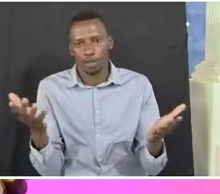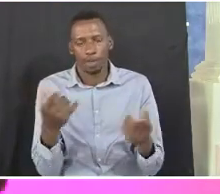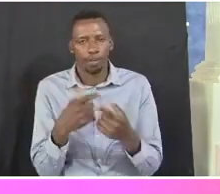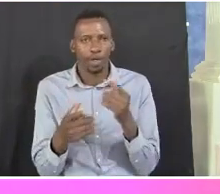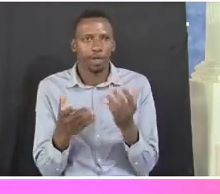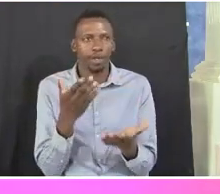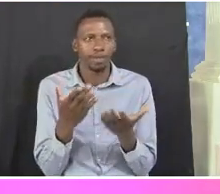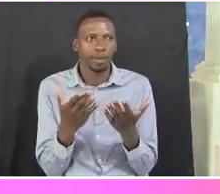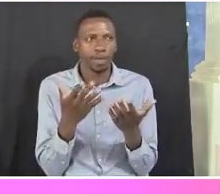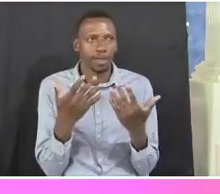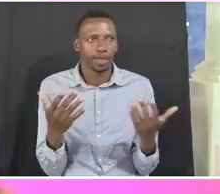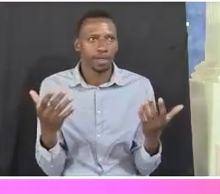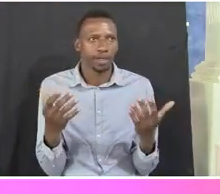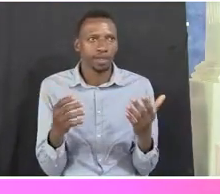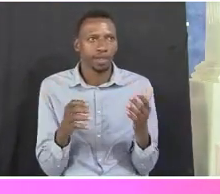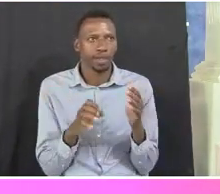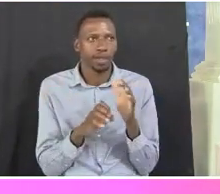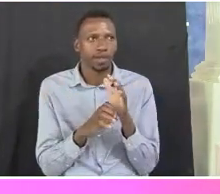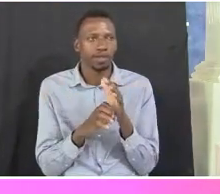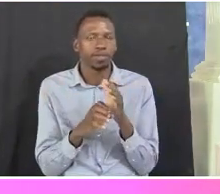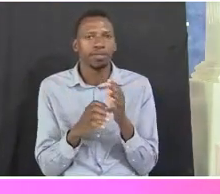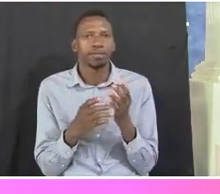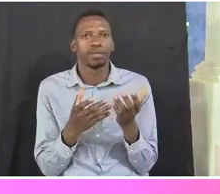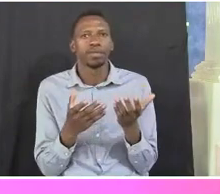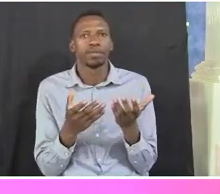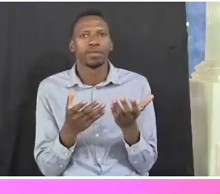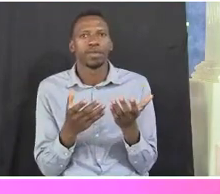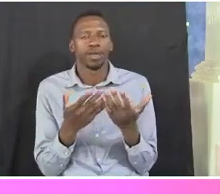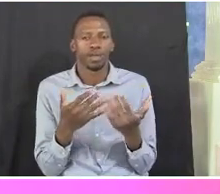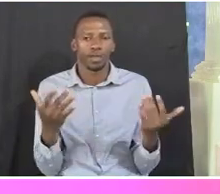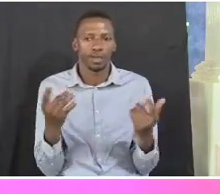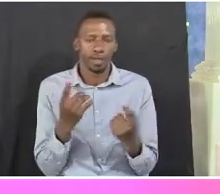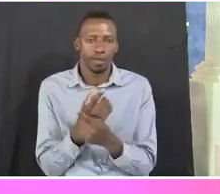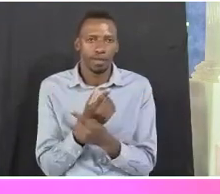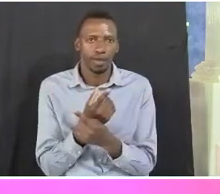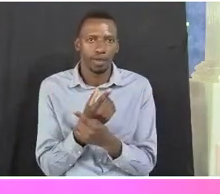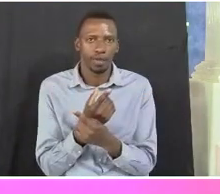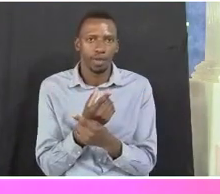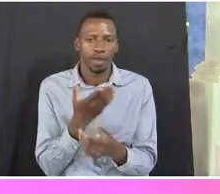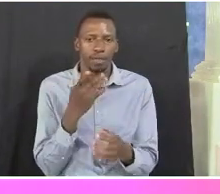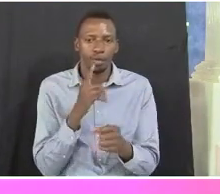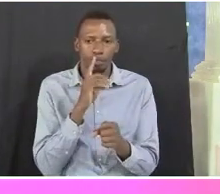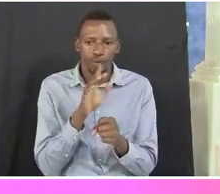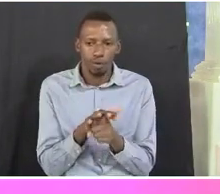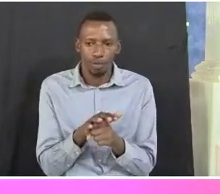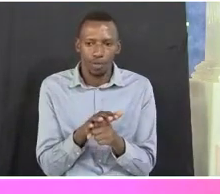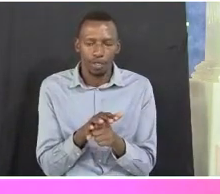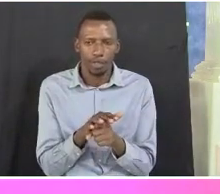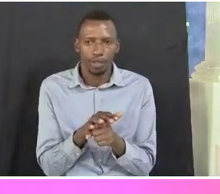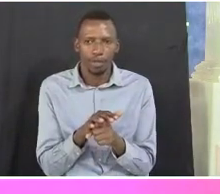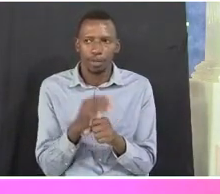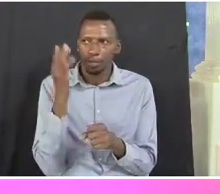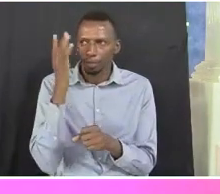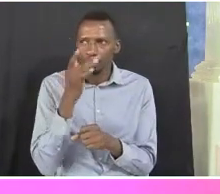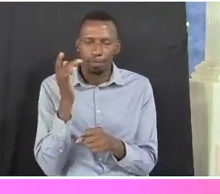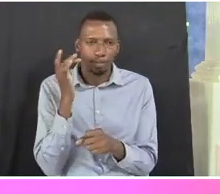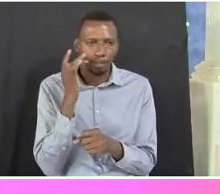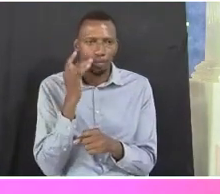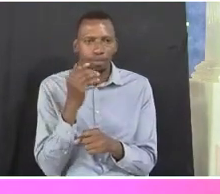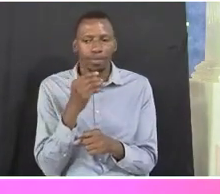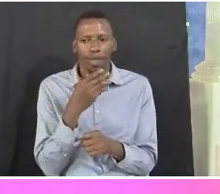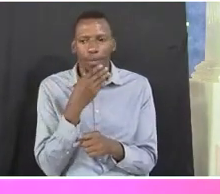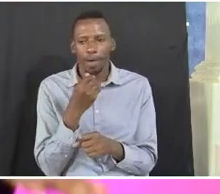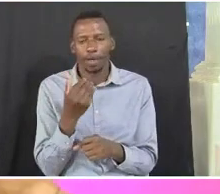bowing to things like fashion. We may be bowing to a promising handsome young friend, to a